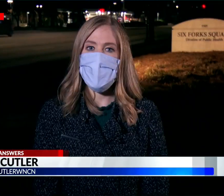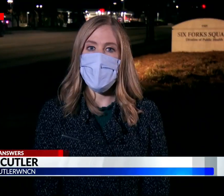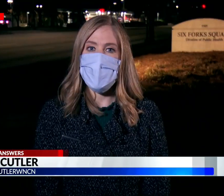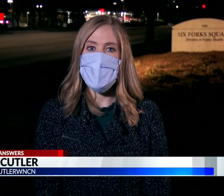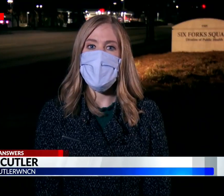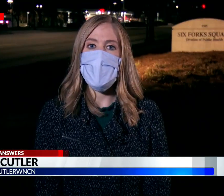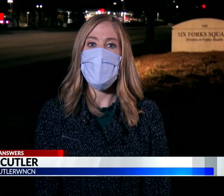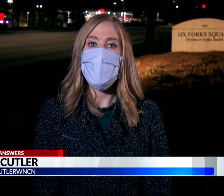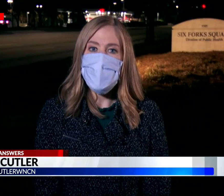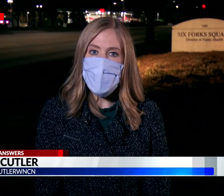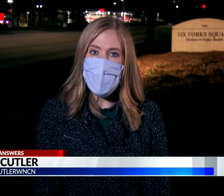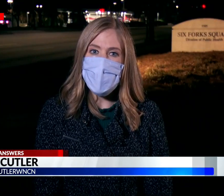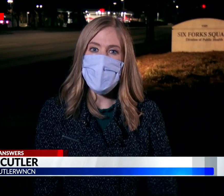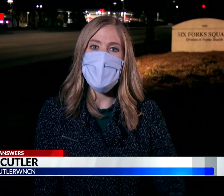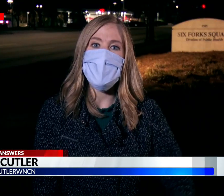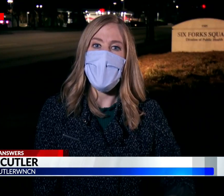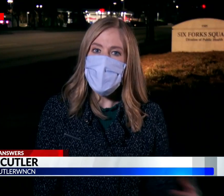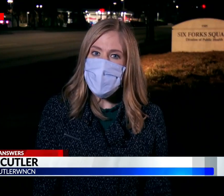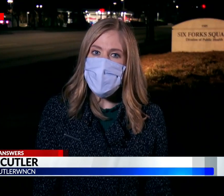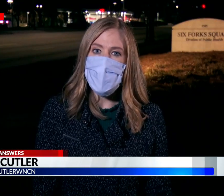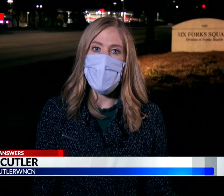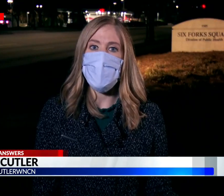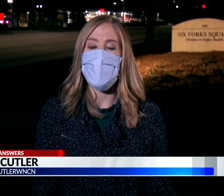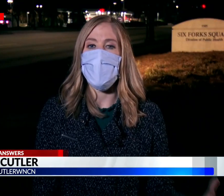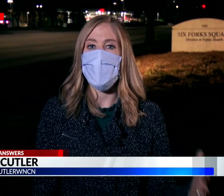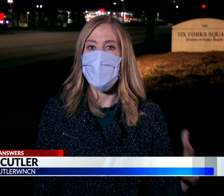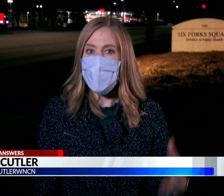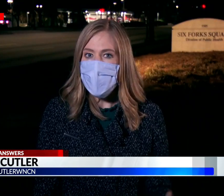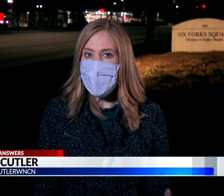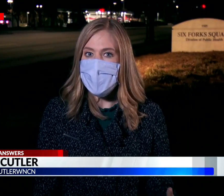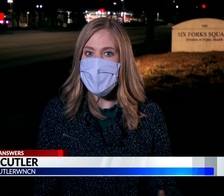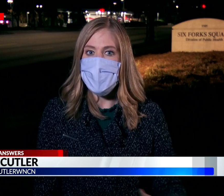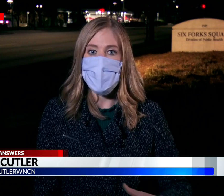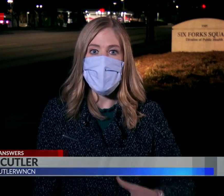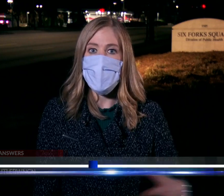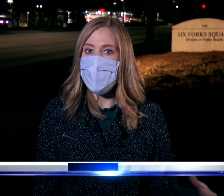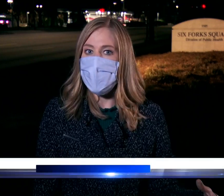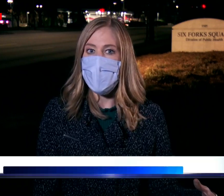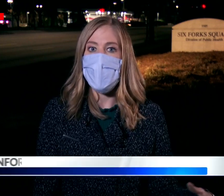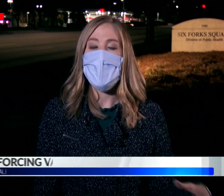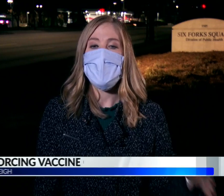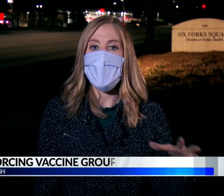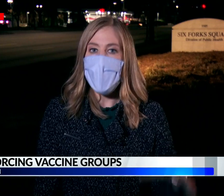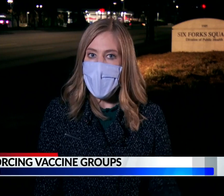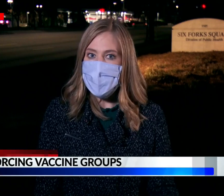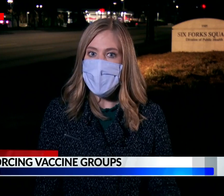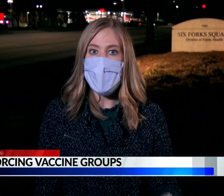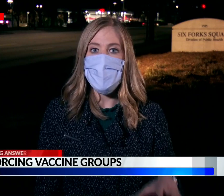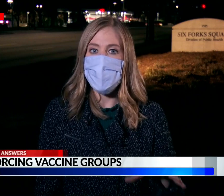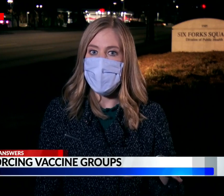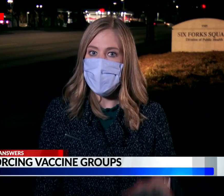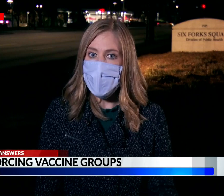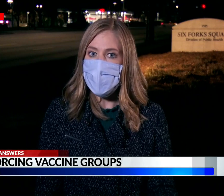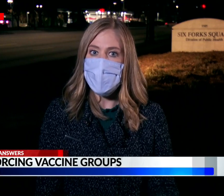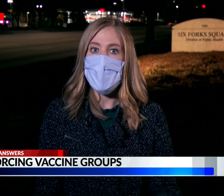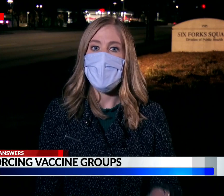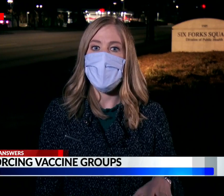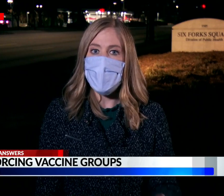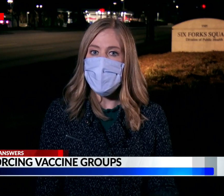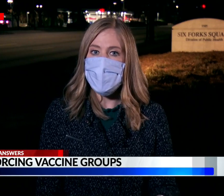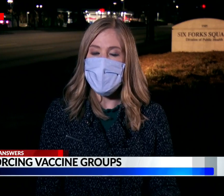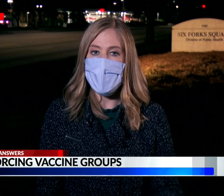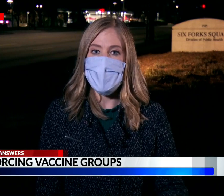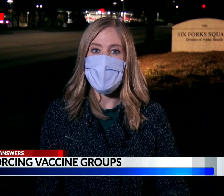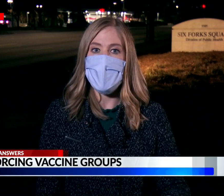Yeah, Angela, the state could require a doctor's note or a work ID, but so far they haven't. And moving forward,